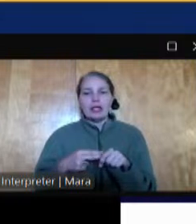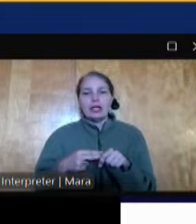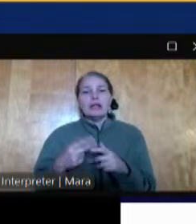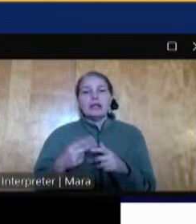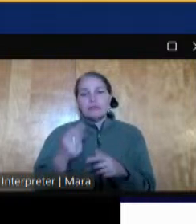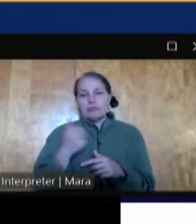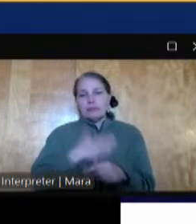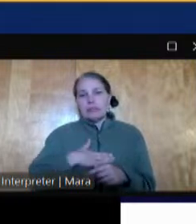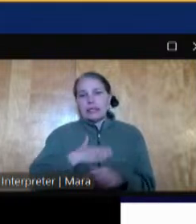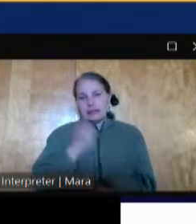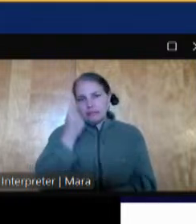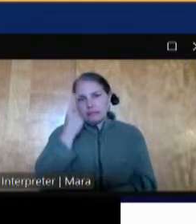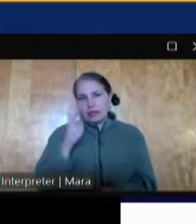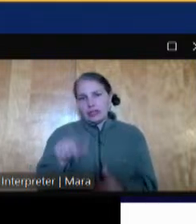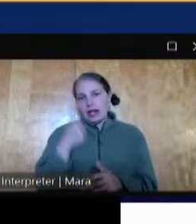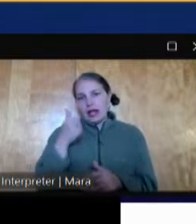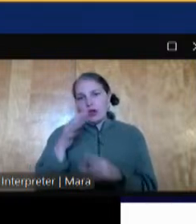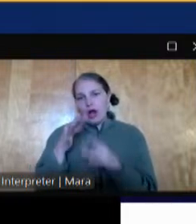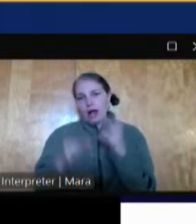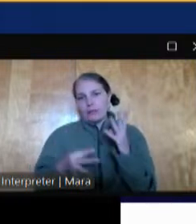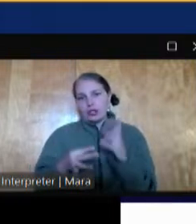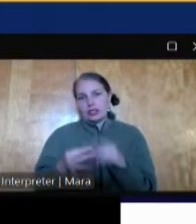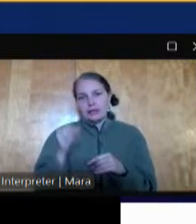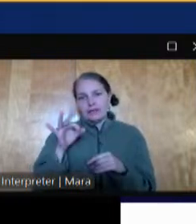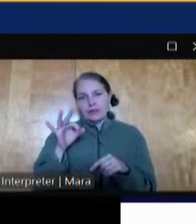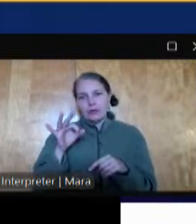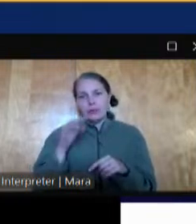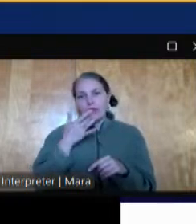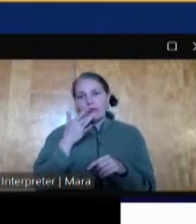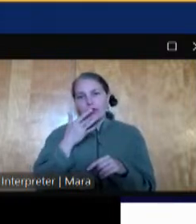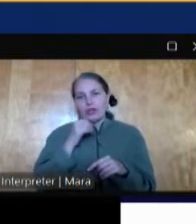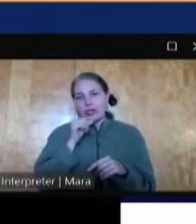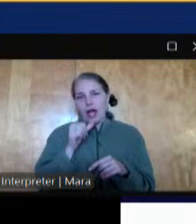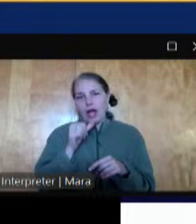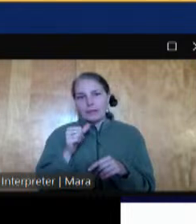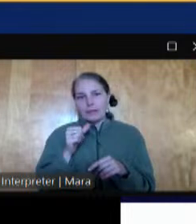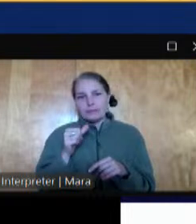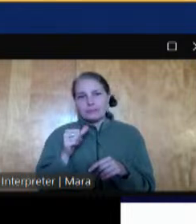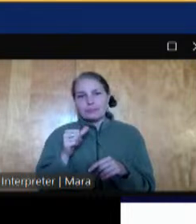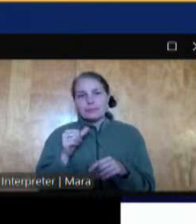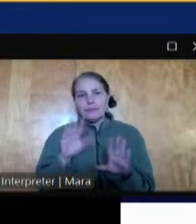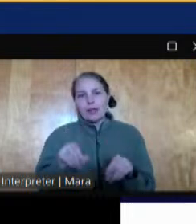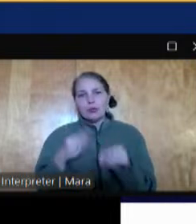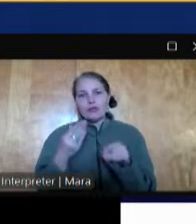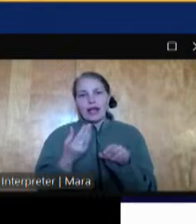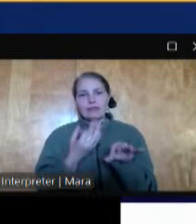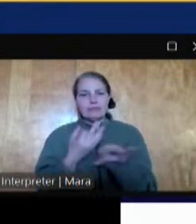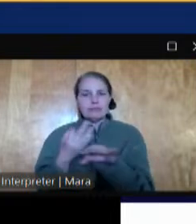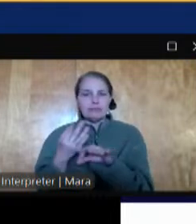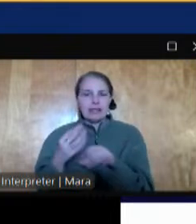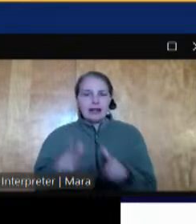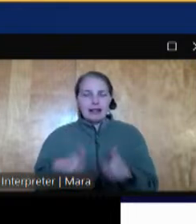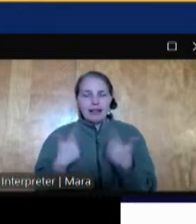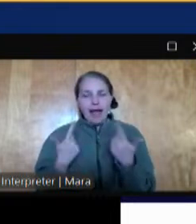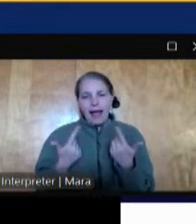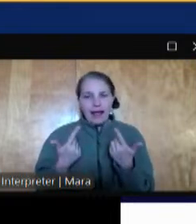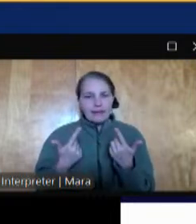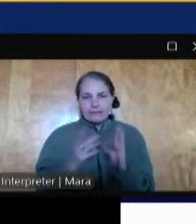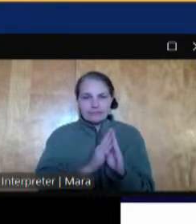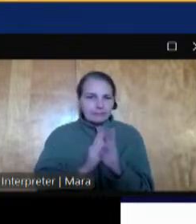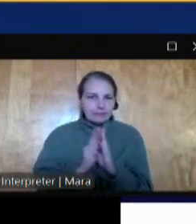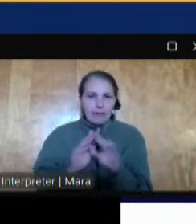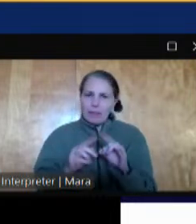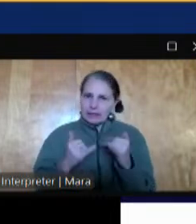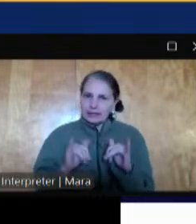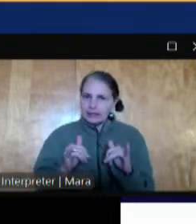there's an option for you as well. So if you can't attend a session or you prefer not to provide this type of input in a live session, but you still have feedback you'd like to share,